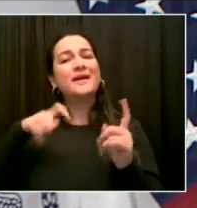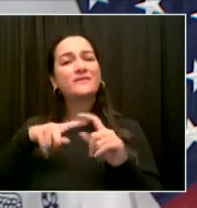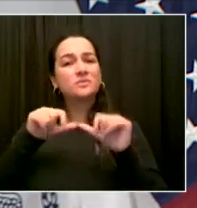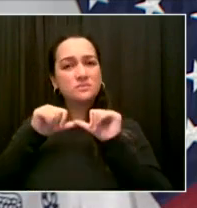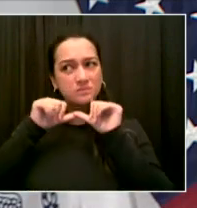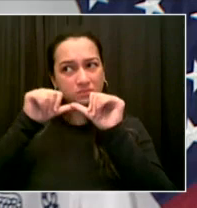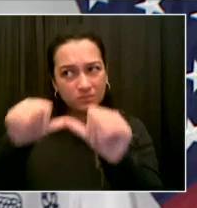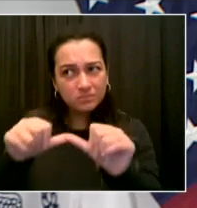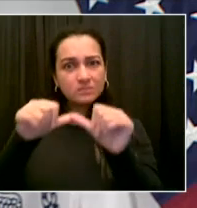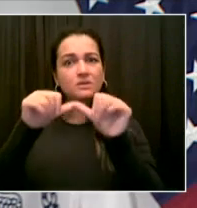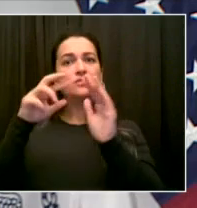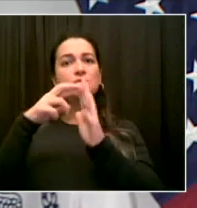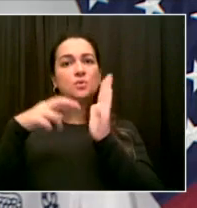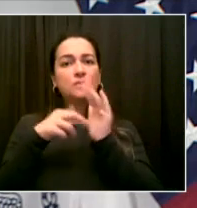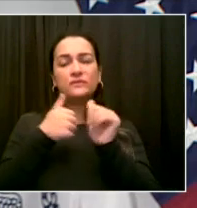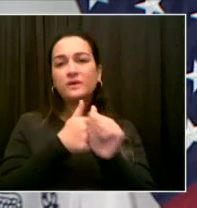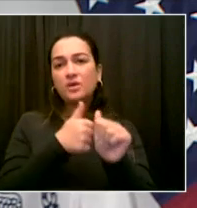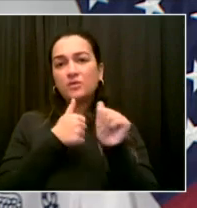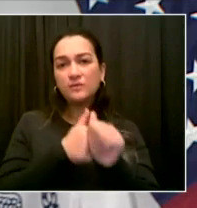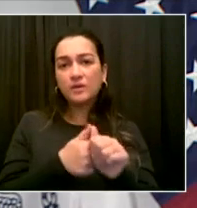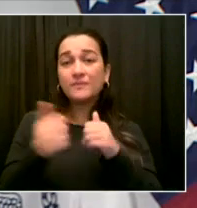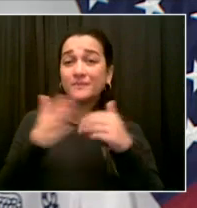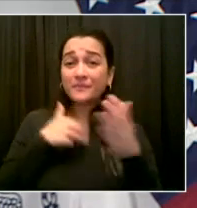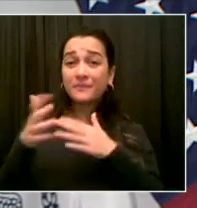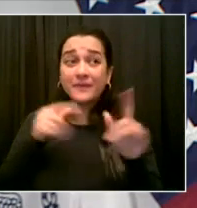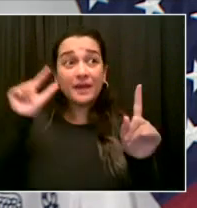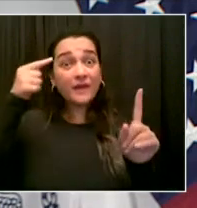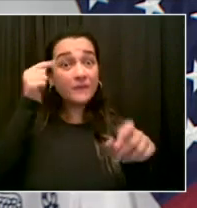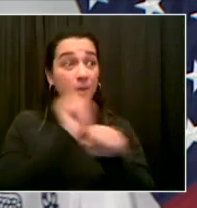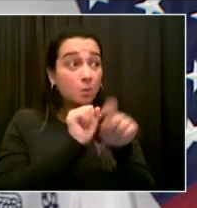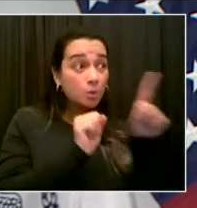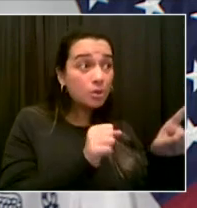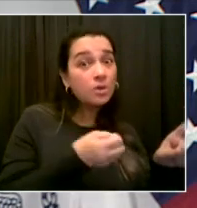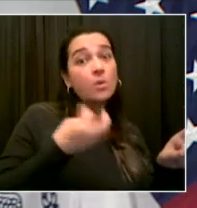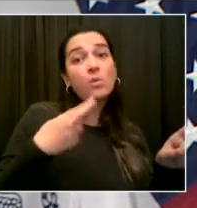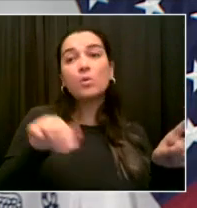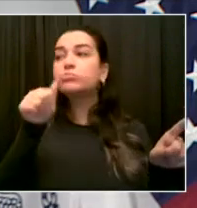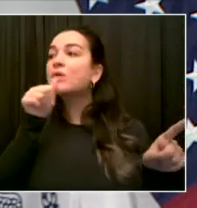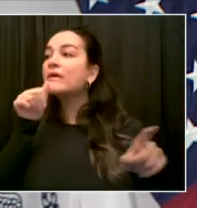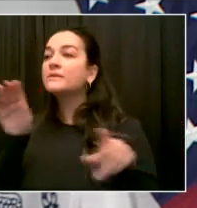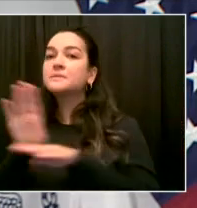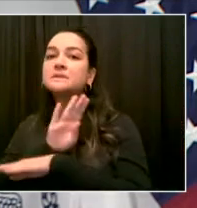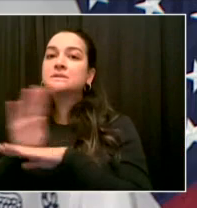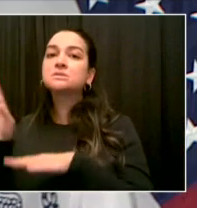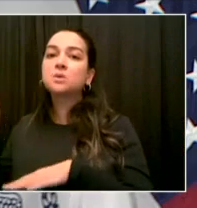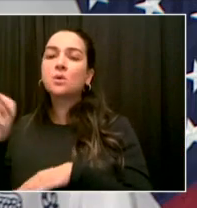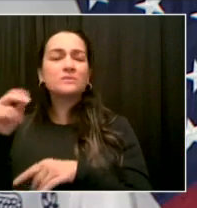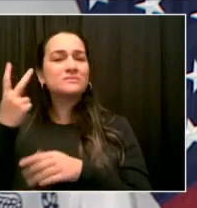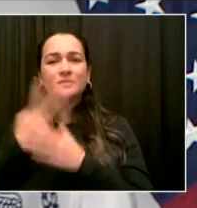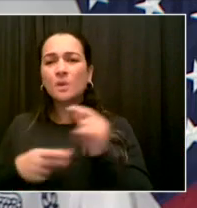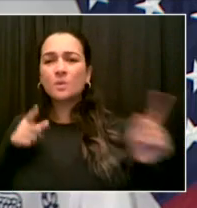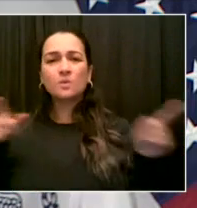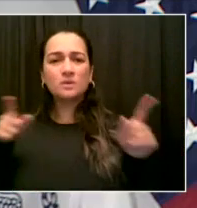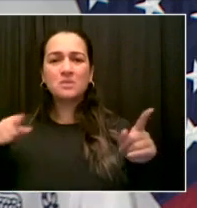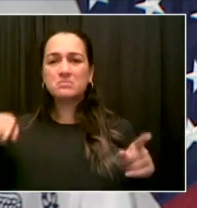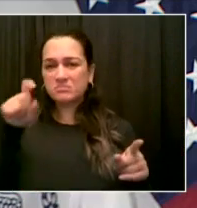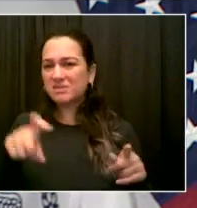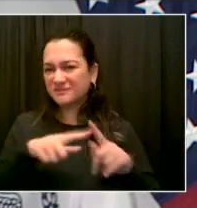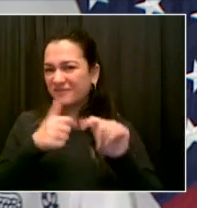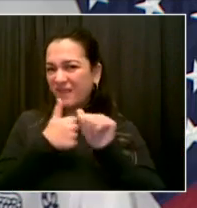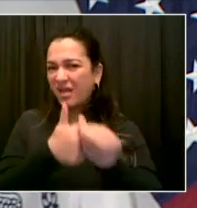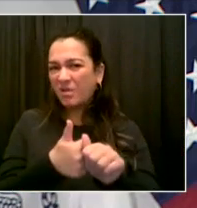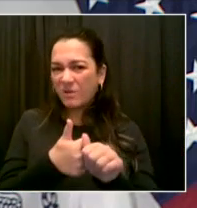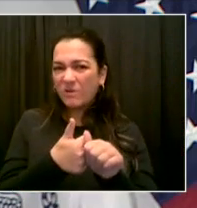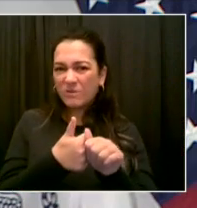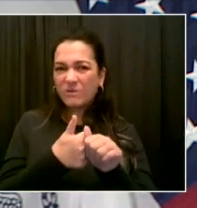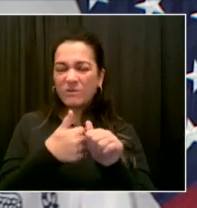But any place where it's a private building, we have been working for months with that building to ensure that the pieces are in